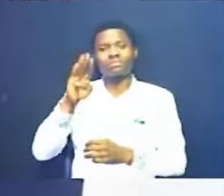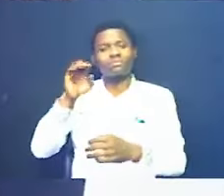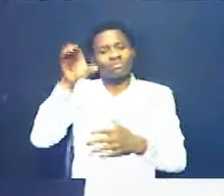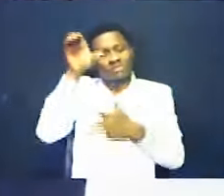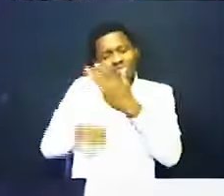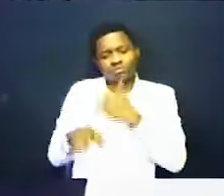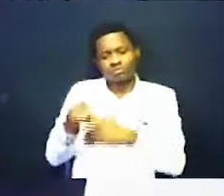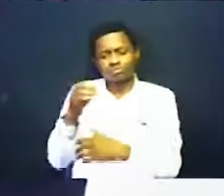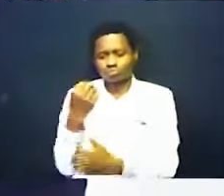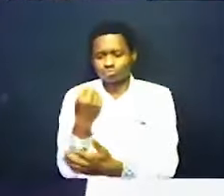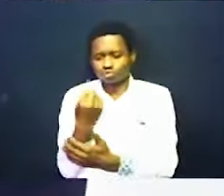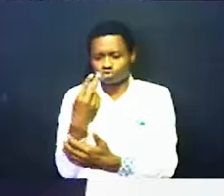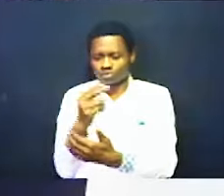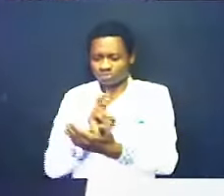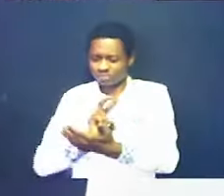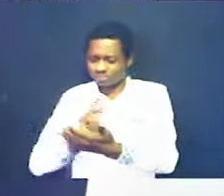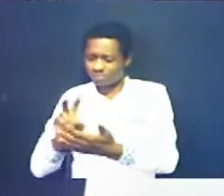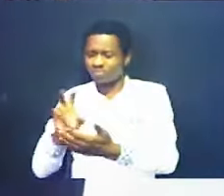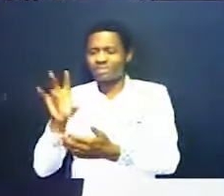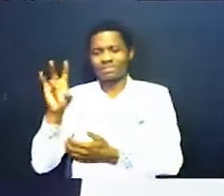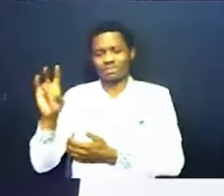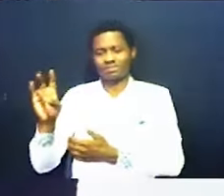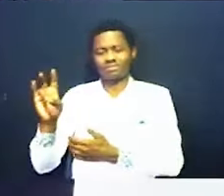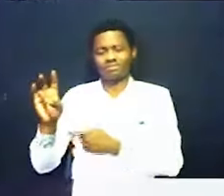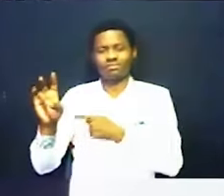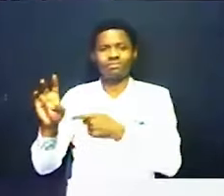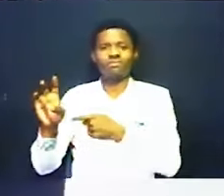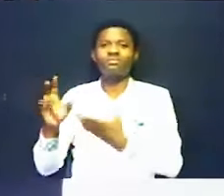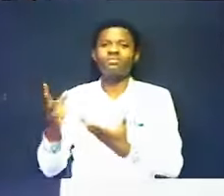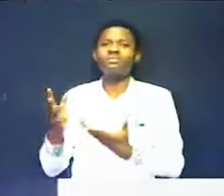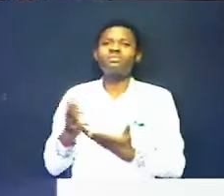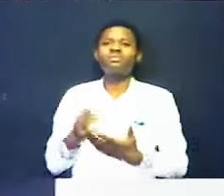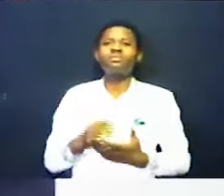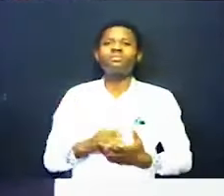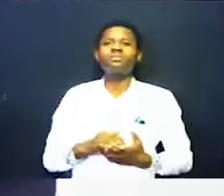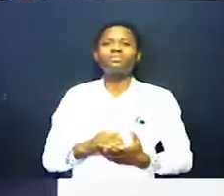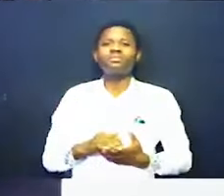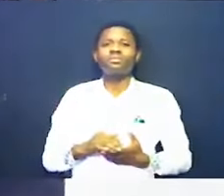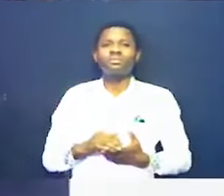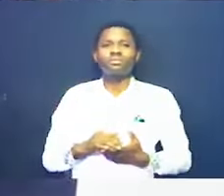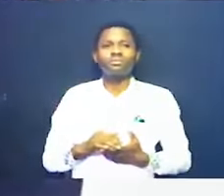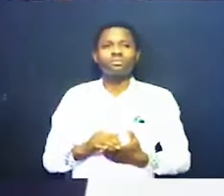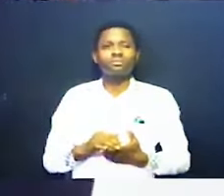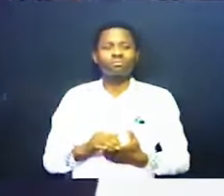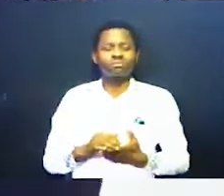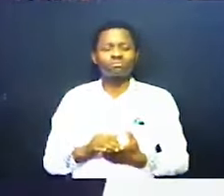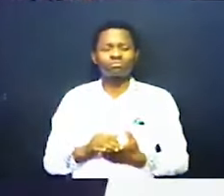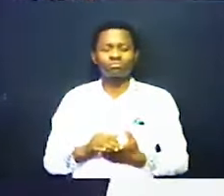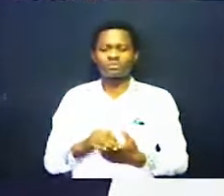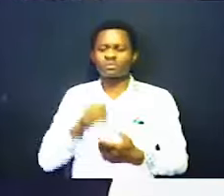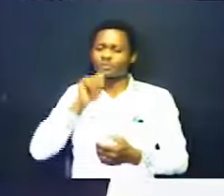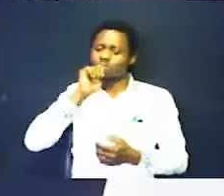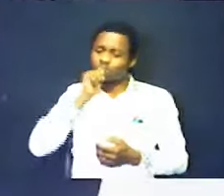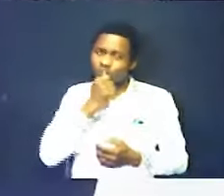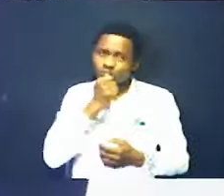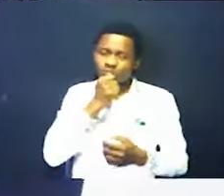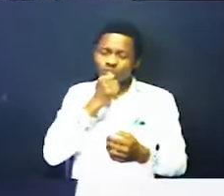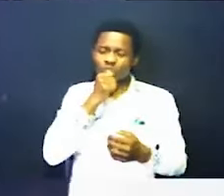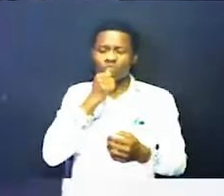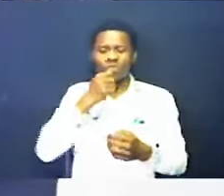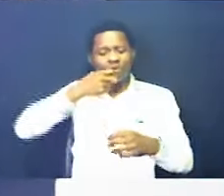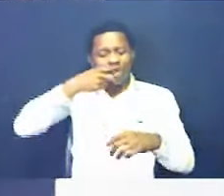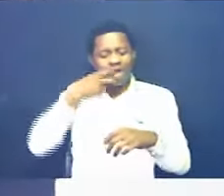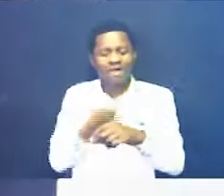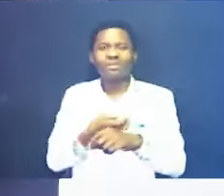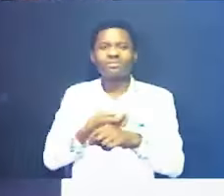verse 7. Tie kin kan Hebrew fo homa no etidumie no ye sha se afiyim nso no. Endure hardship as